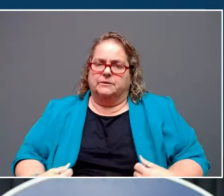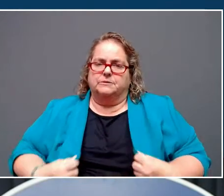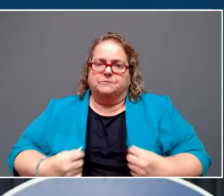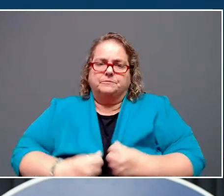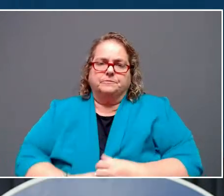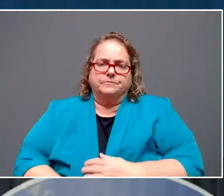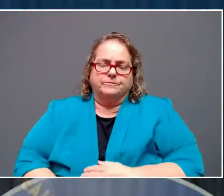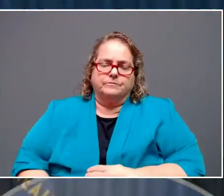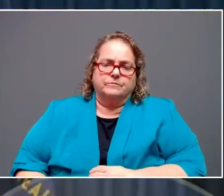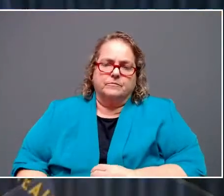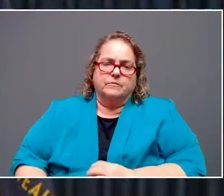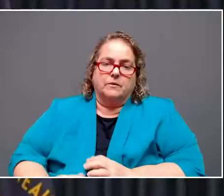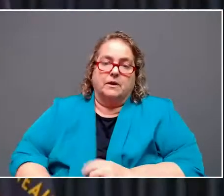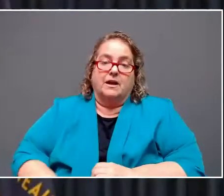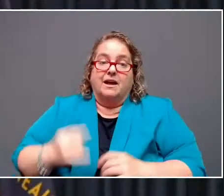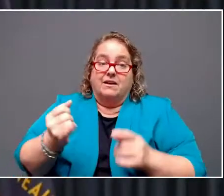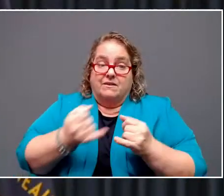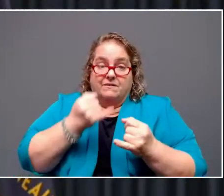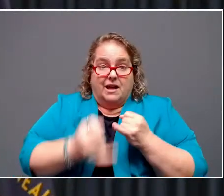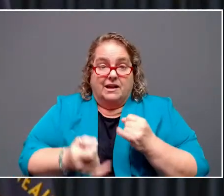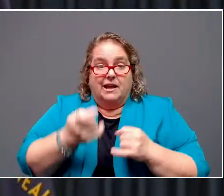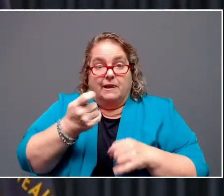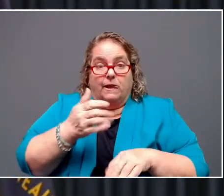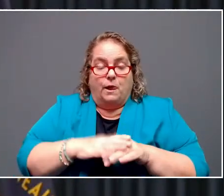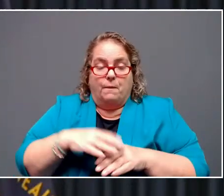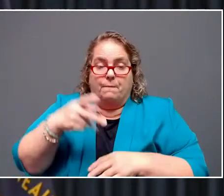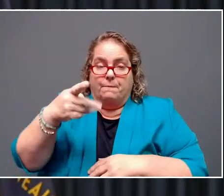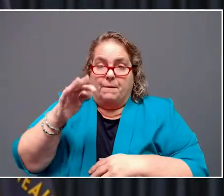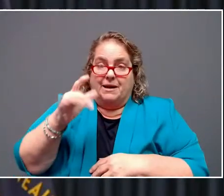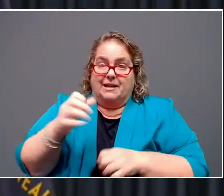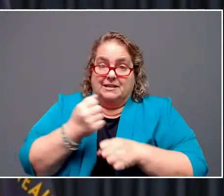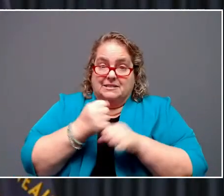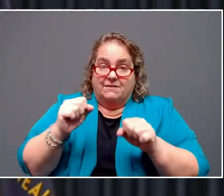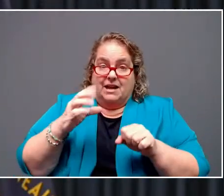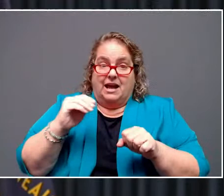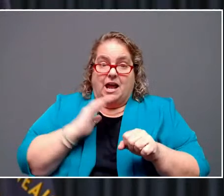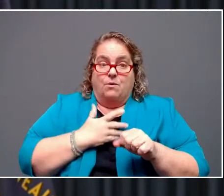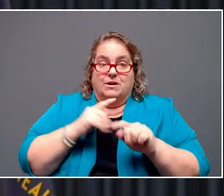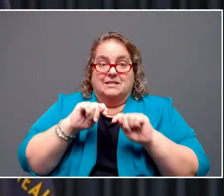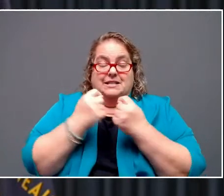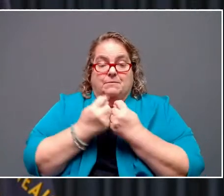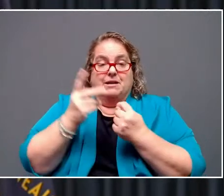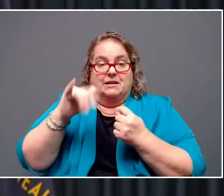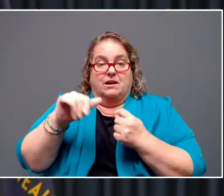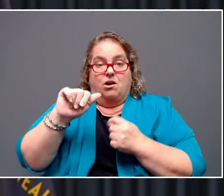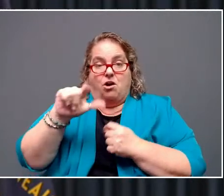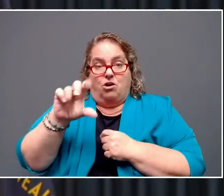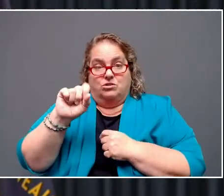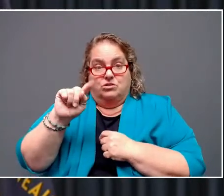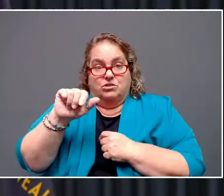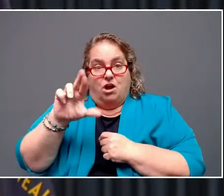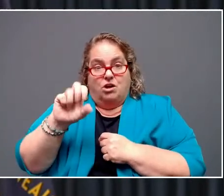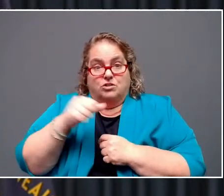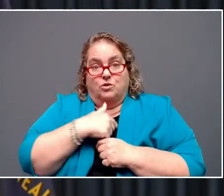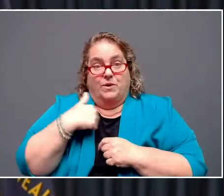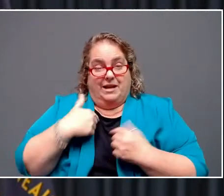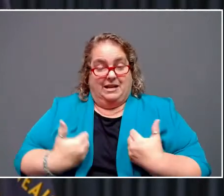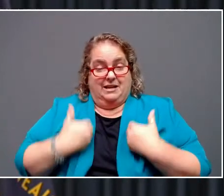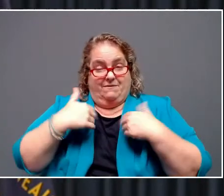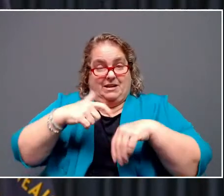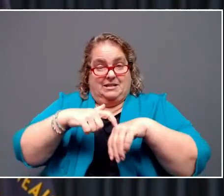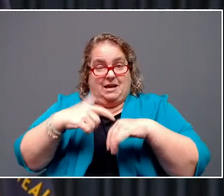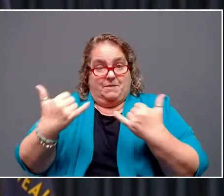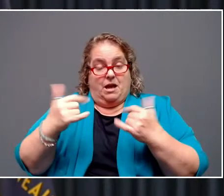And finally, a little bit on public safety and our Team Kentucky All-Stars. You know, we're living in a time right now where Americans are